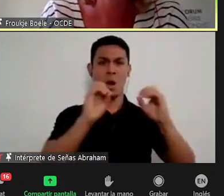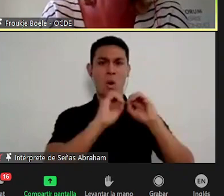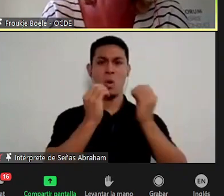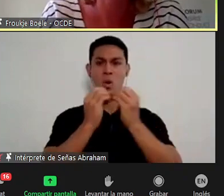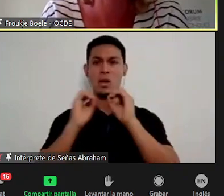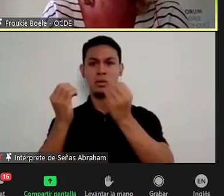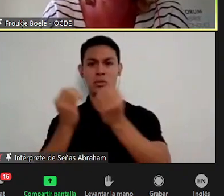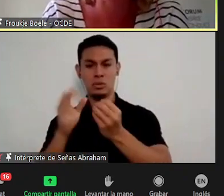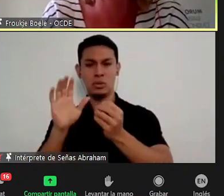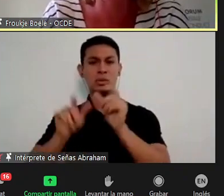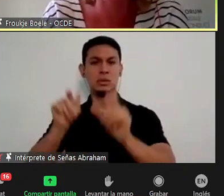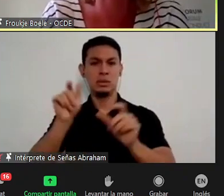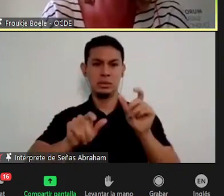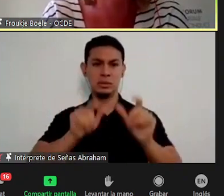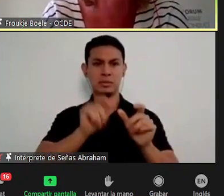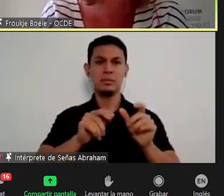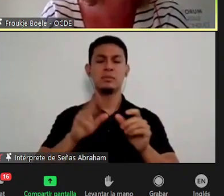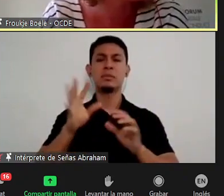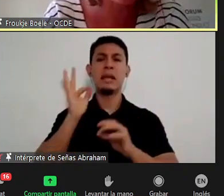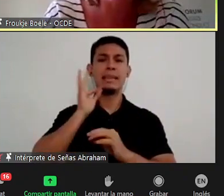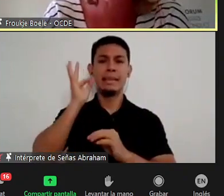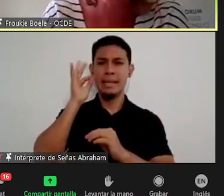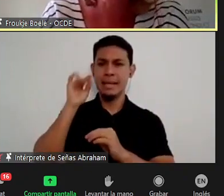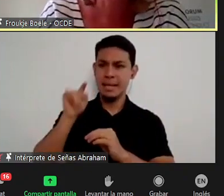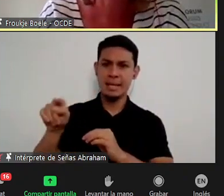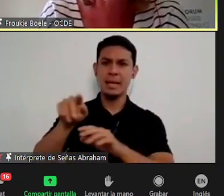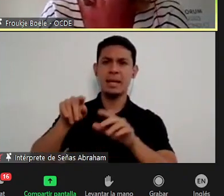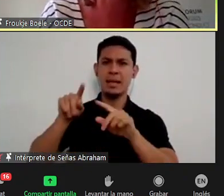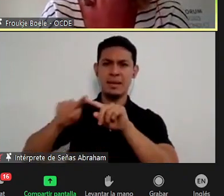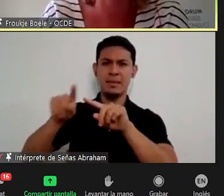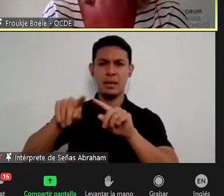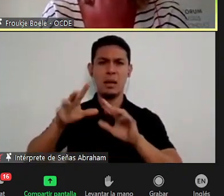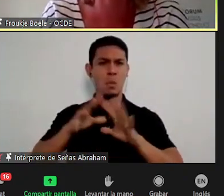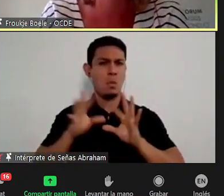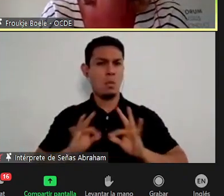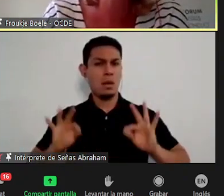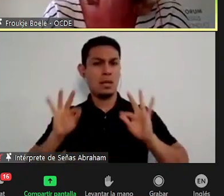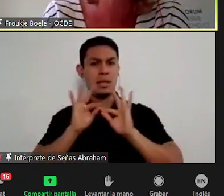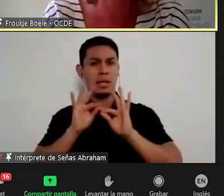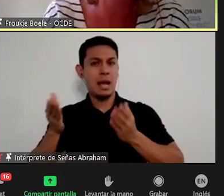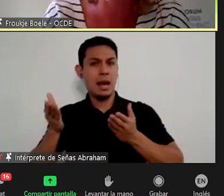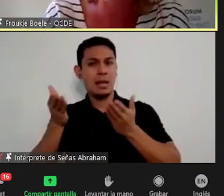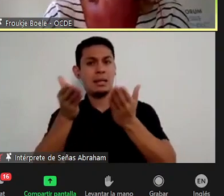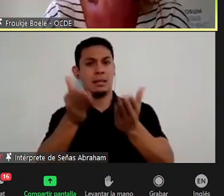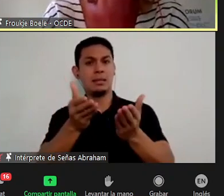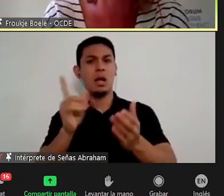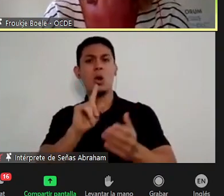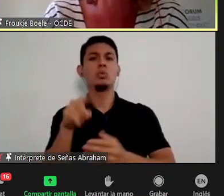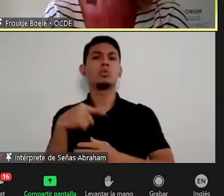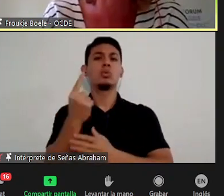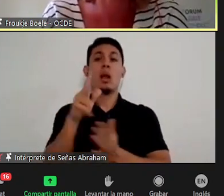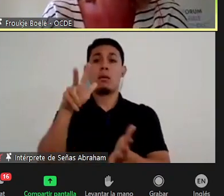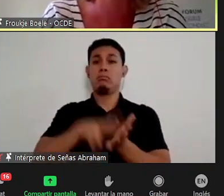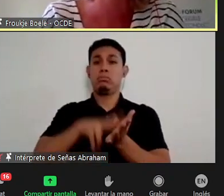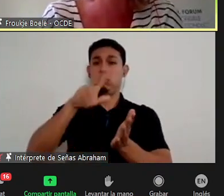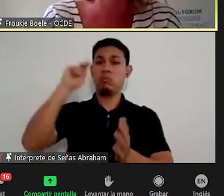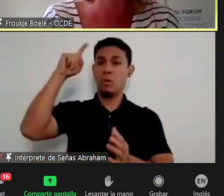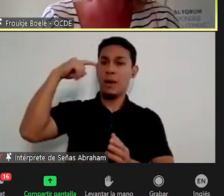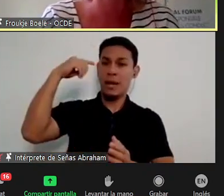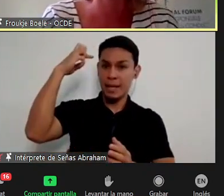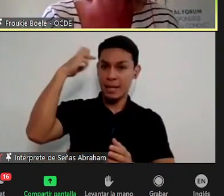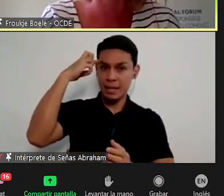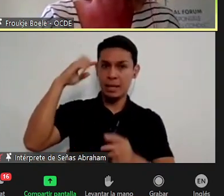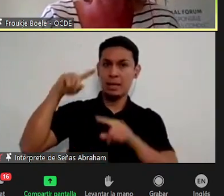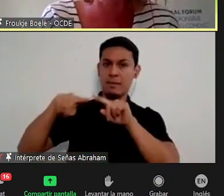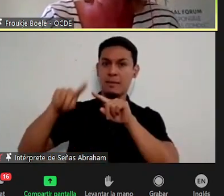businesses civil society unions and indigenous people have been clique to guarantee not only